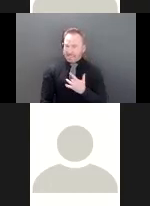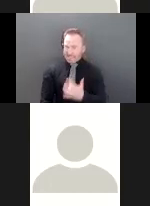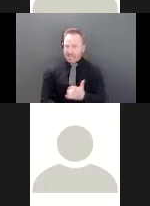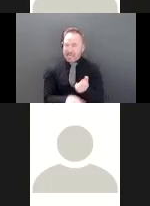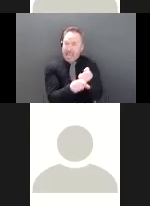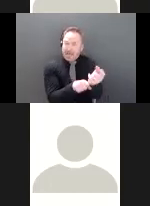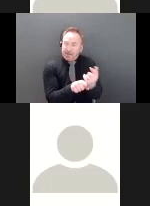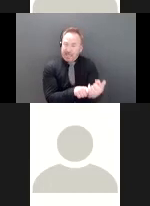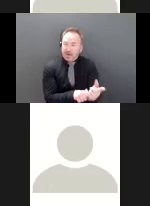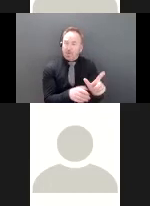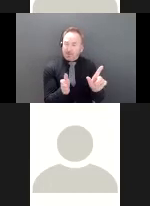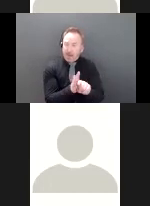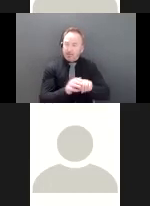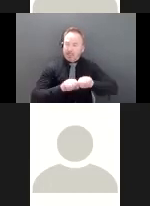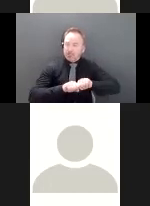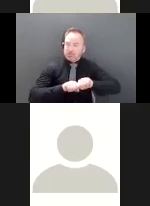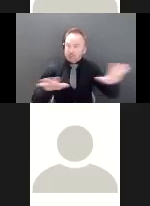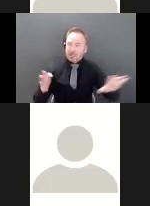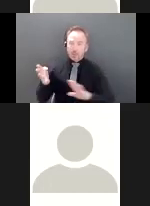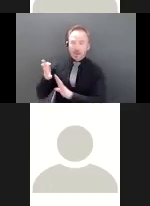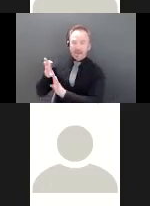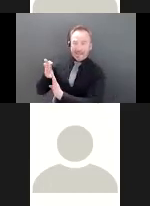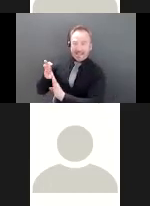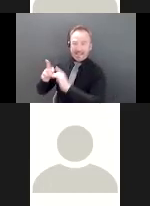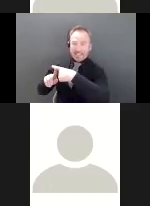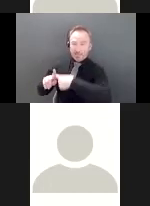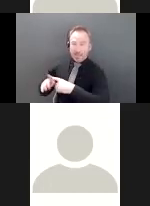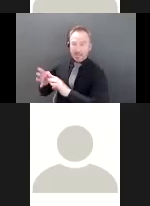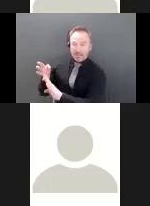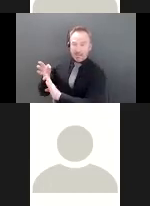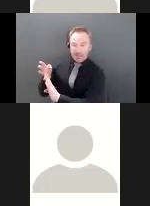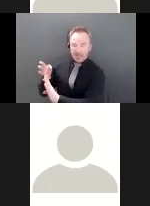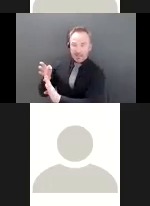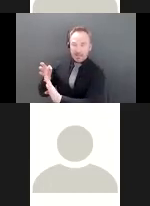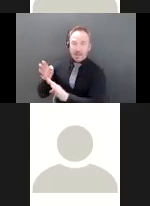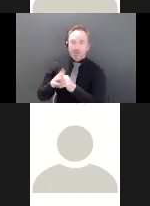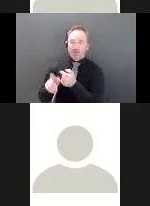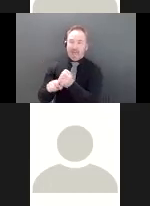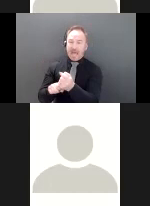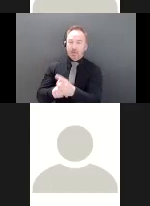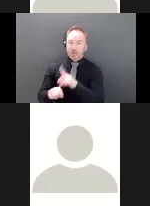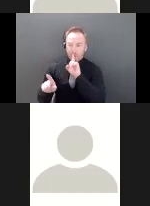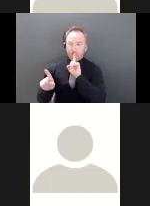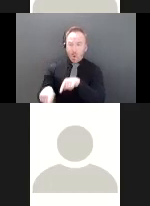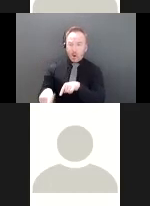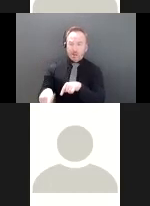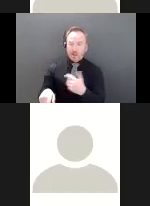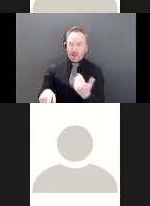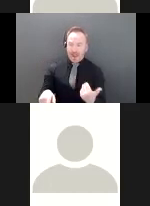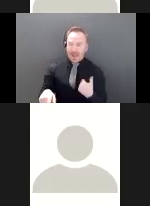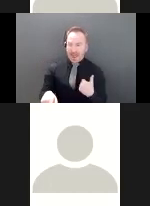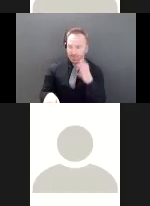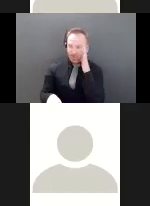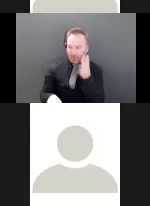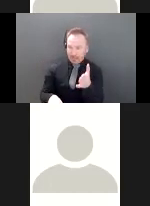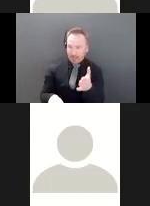year. So at the end of this month, we will have our annual report that we have available,